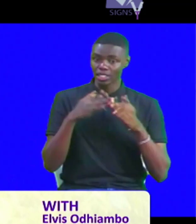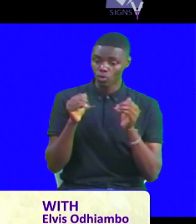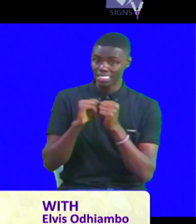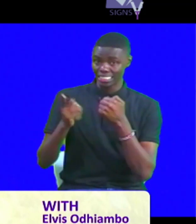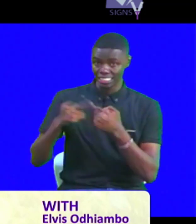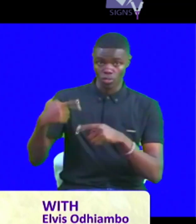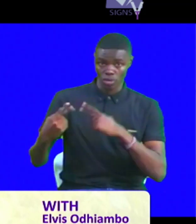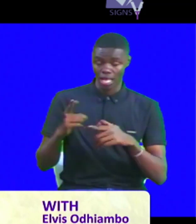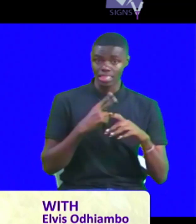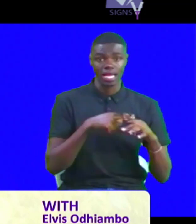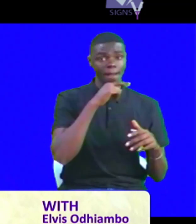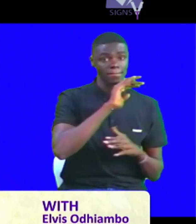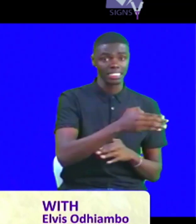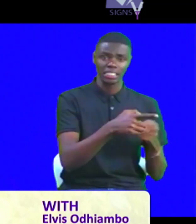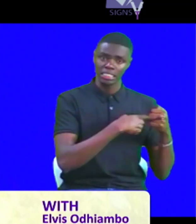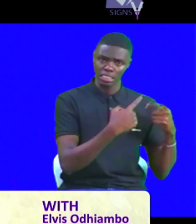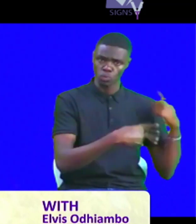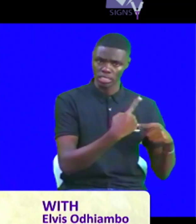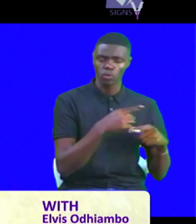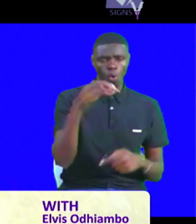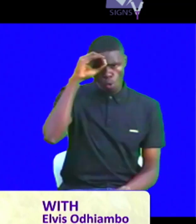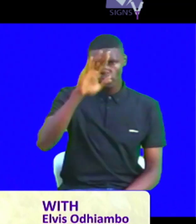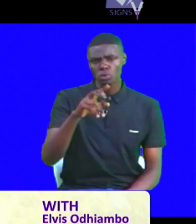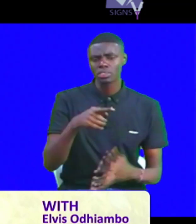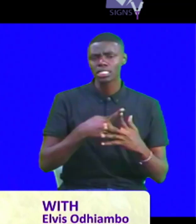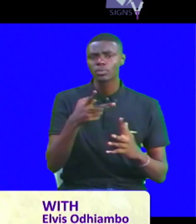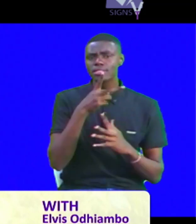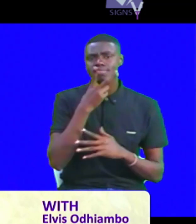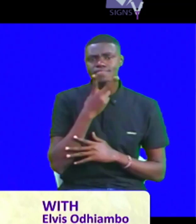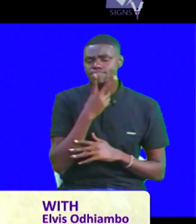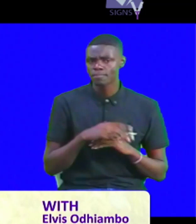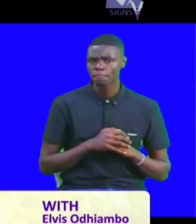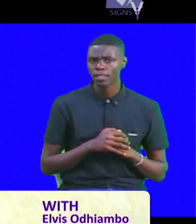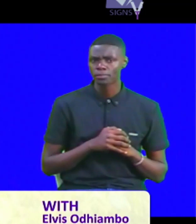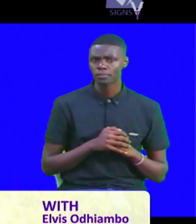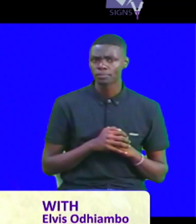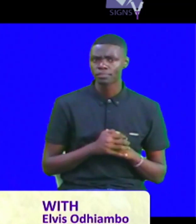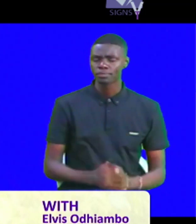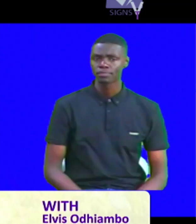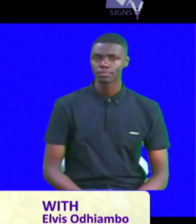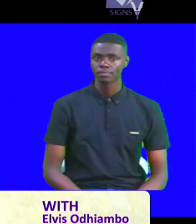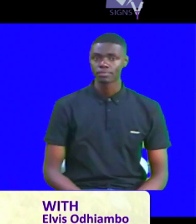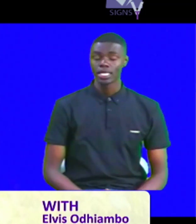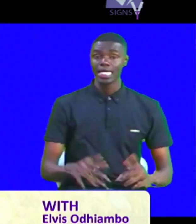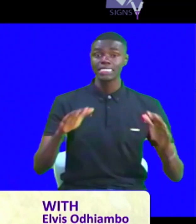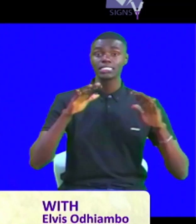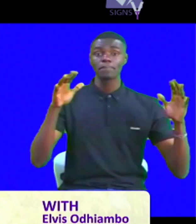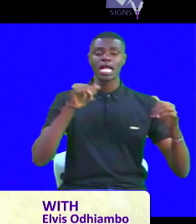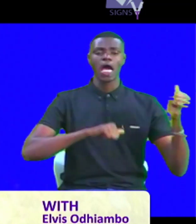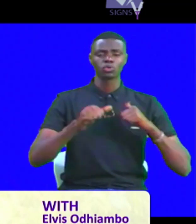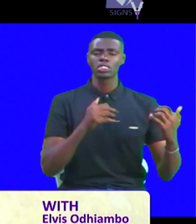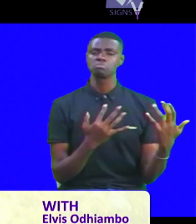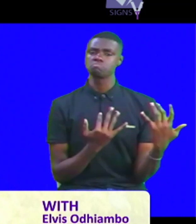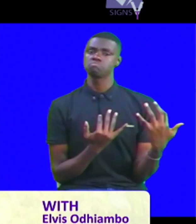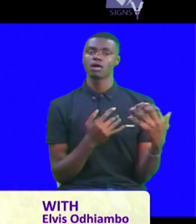have Arsenal 16 times winners in the FA Community Shield. In your own opinion, let me start with you, Elvis. Of course,